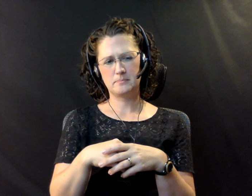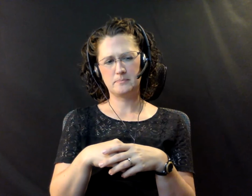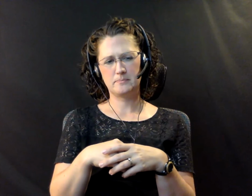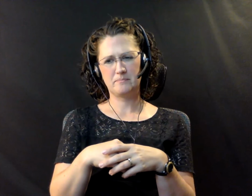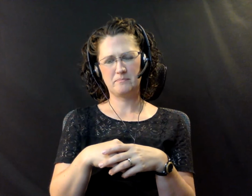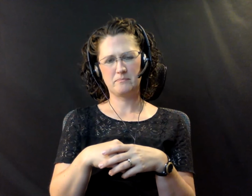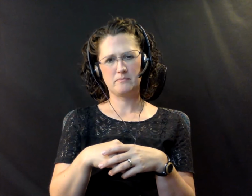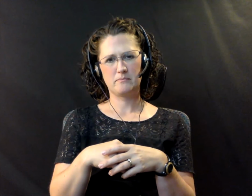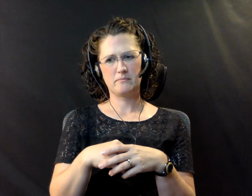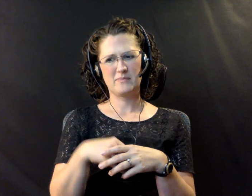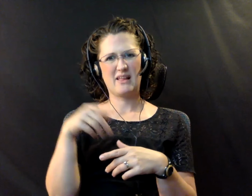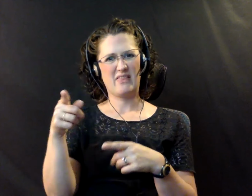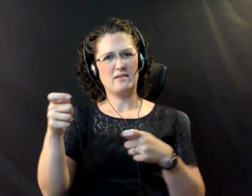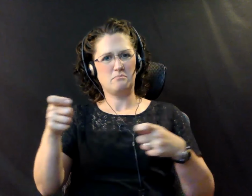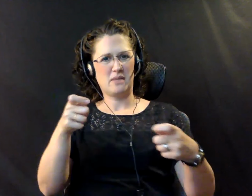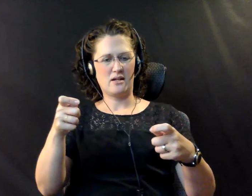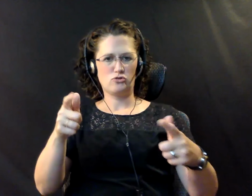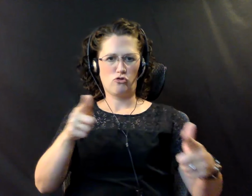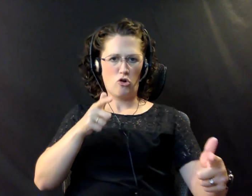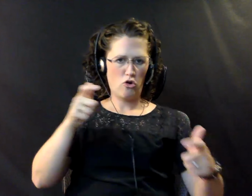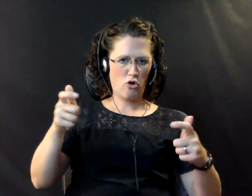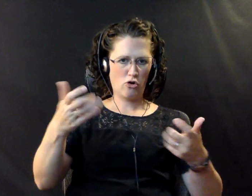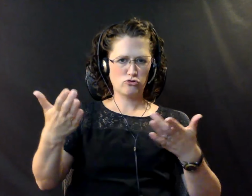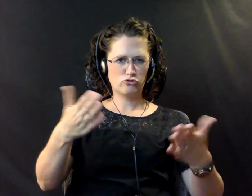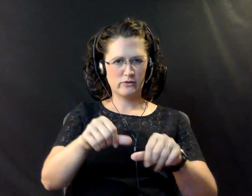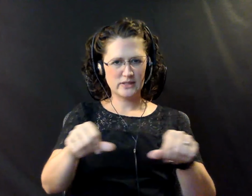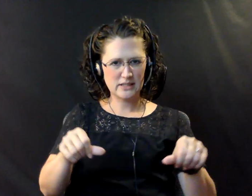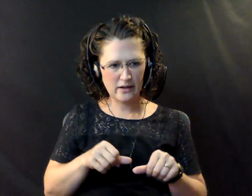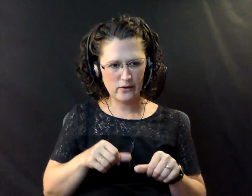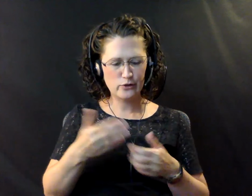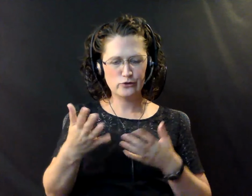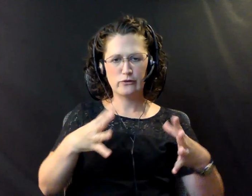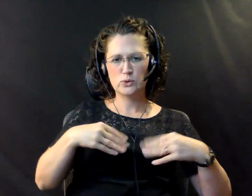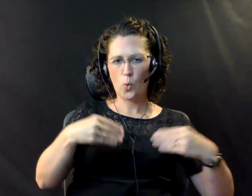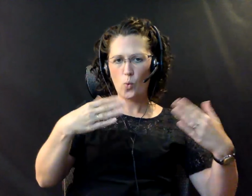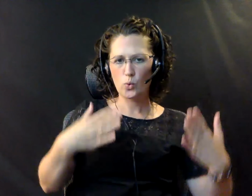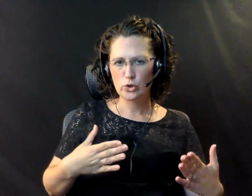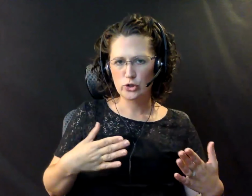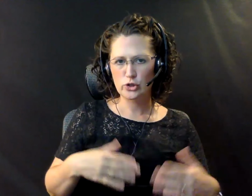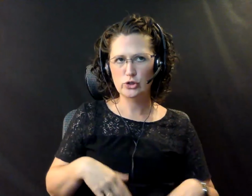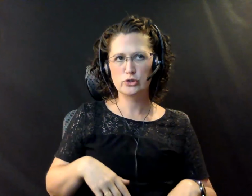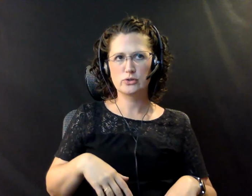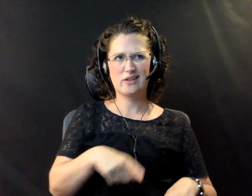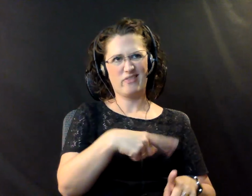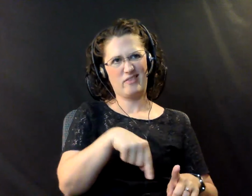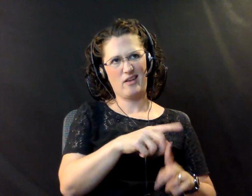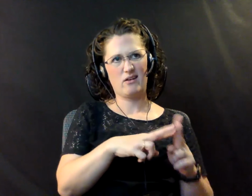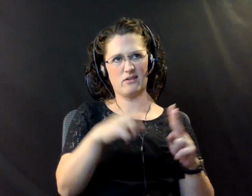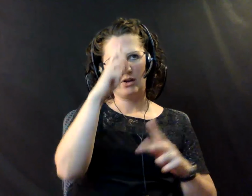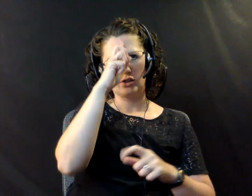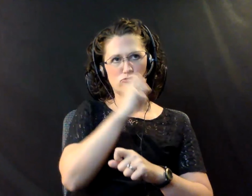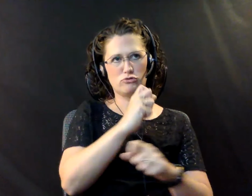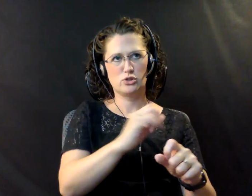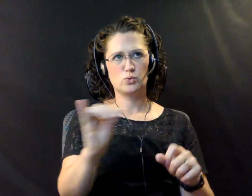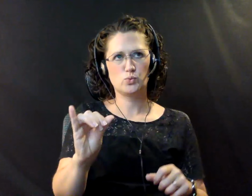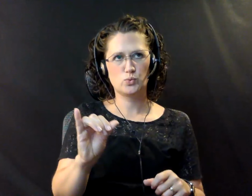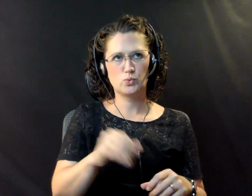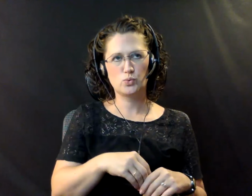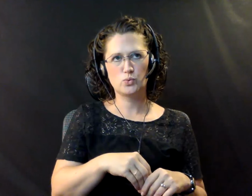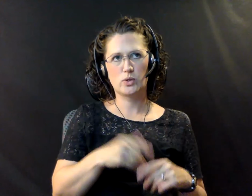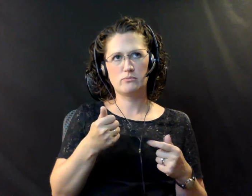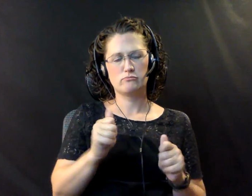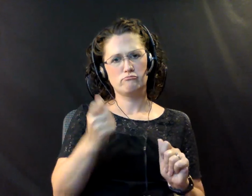manage large service areas and service owners who are also very strategic. So I'm trying to understand if